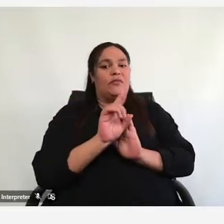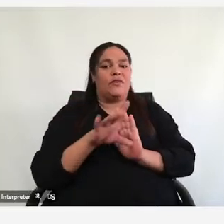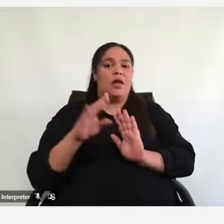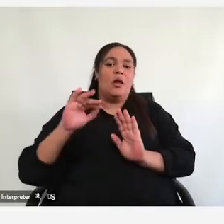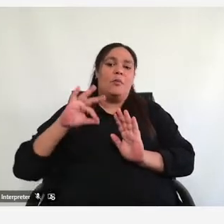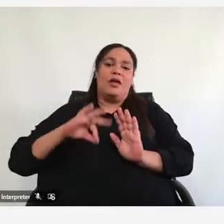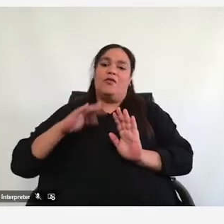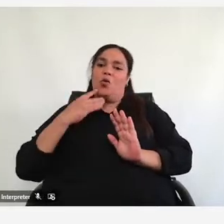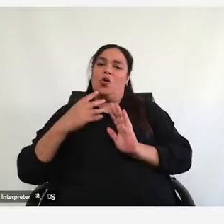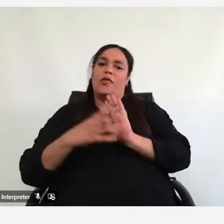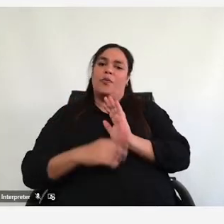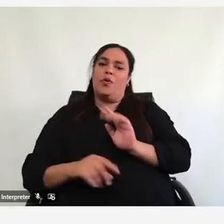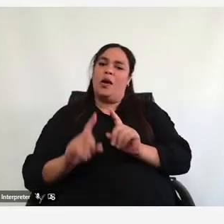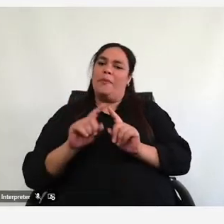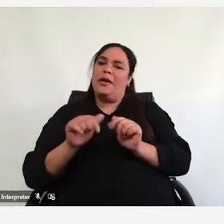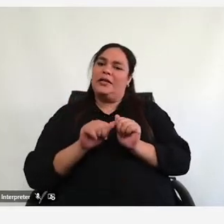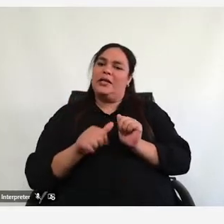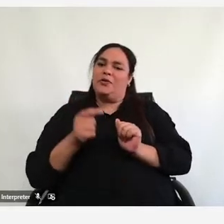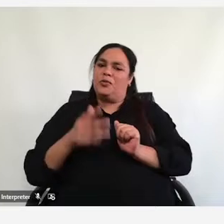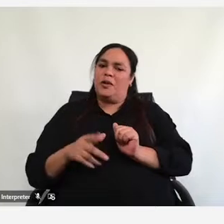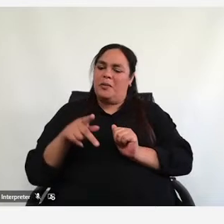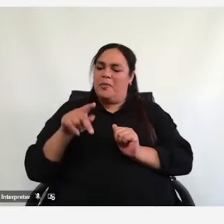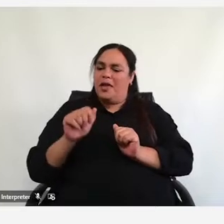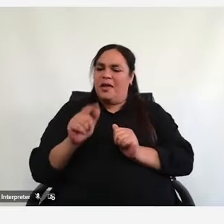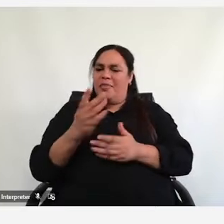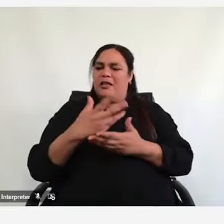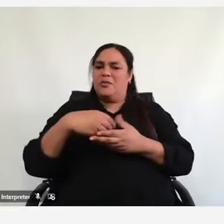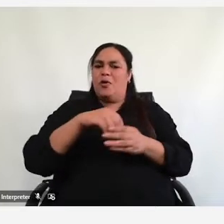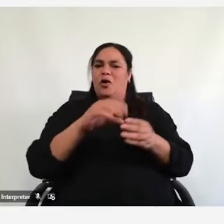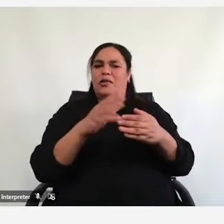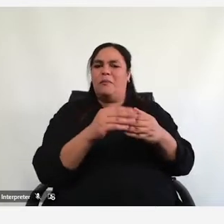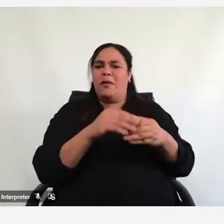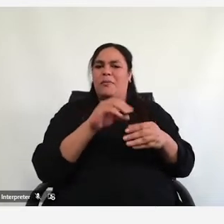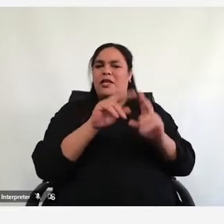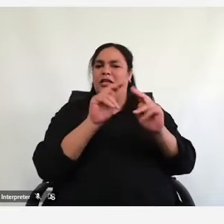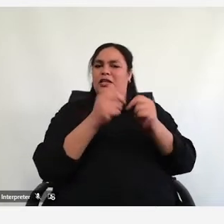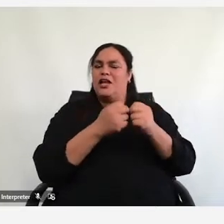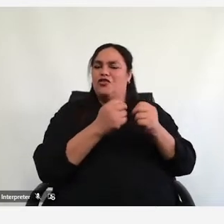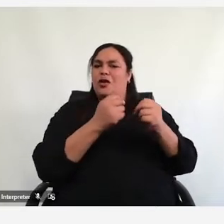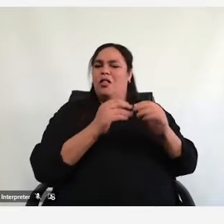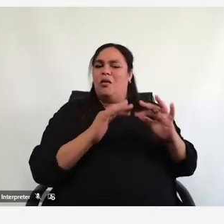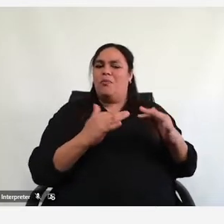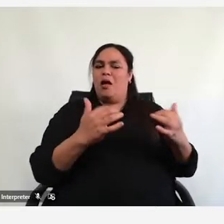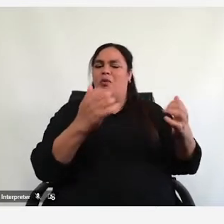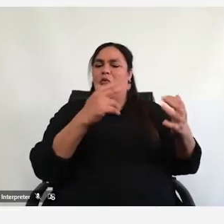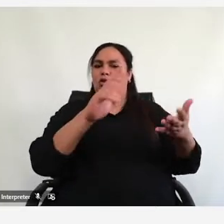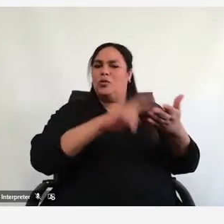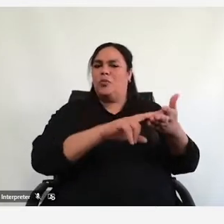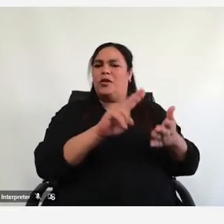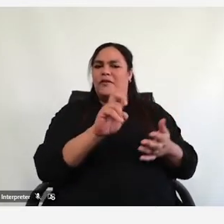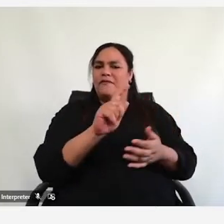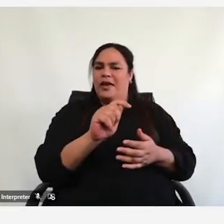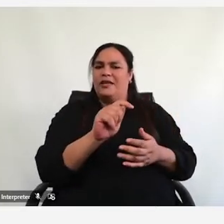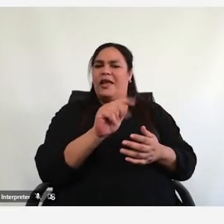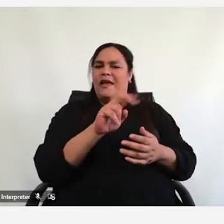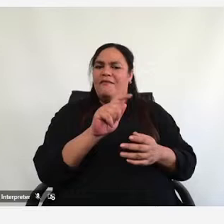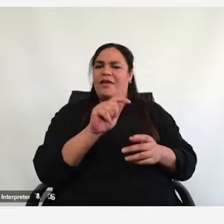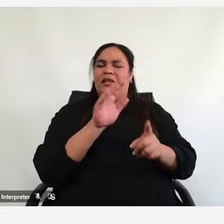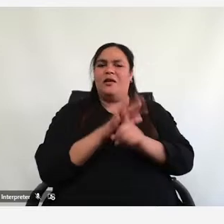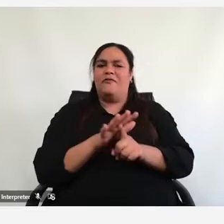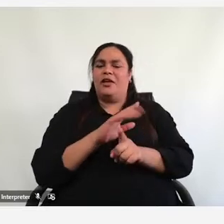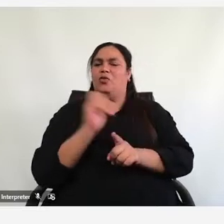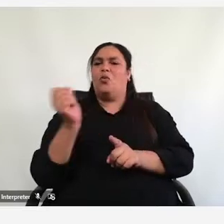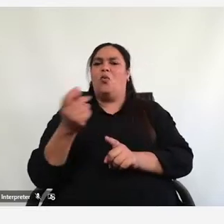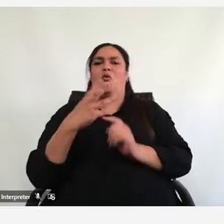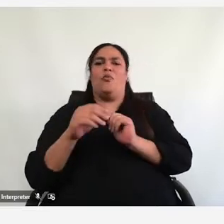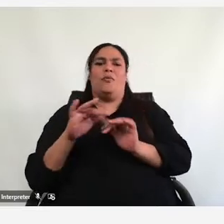poor. But Deputy Speaker, the PA is part of the members in the National Assembly who supported the VAT, and VAT affects all of the poorest people in South